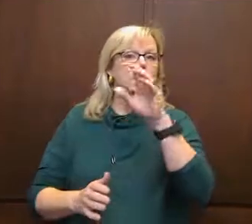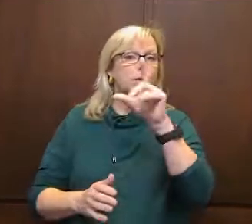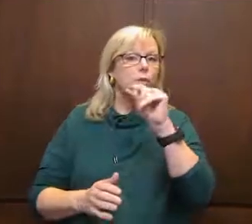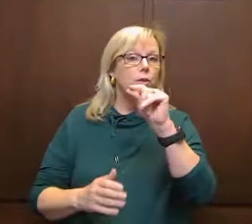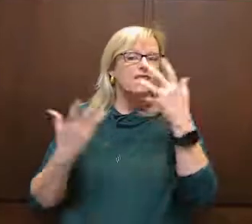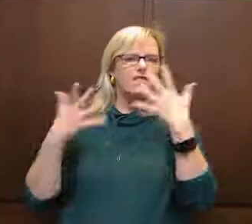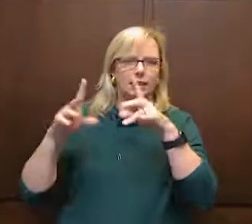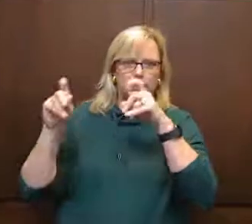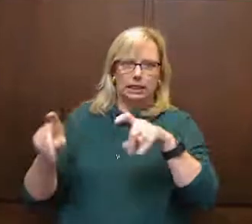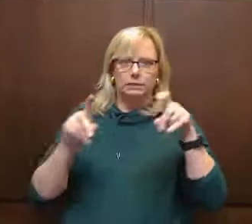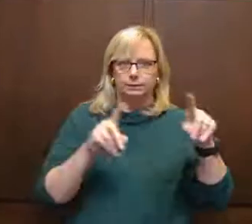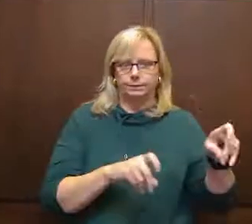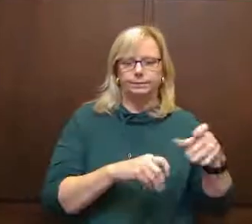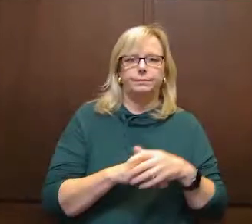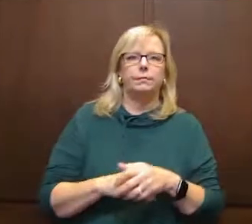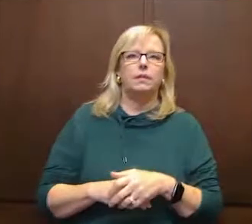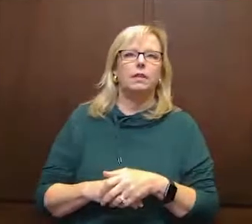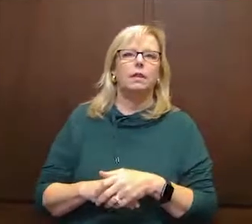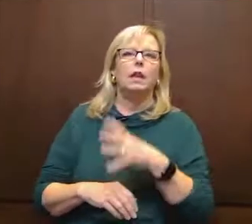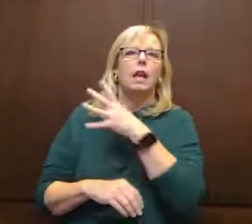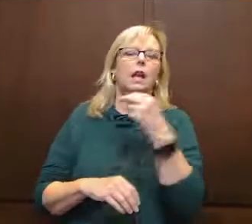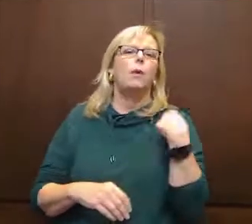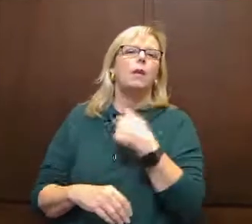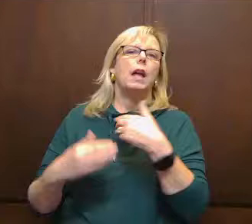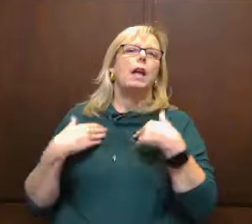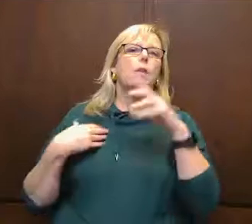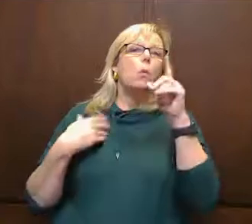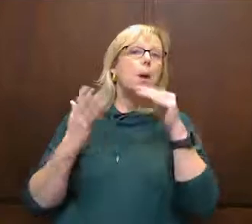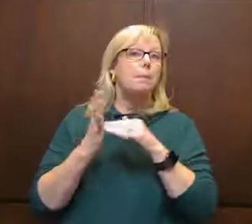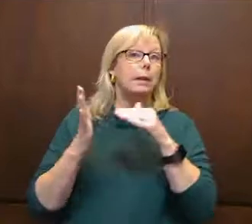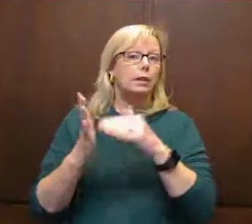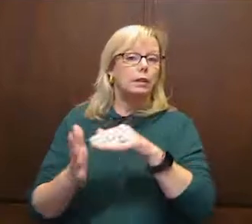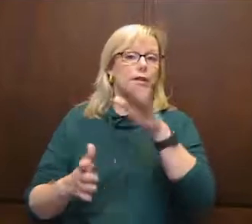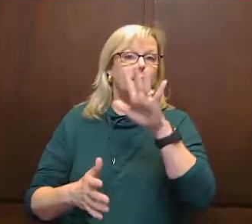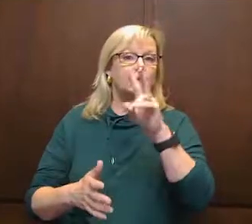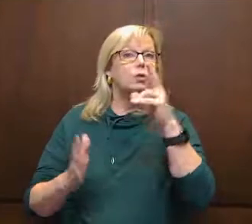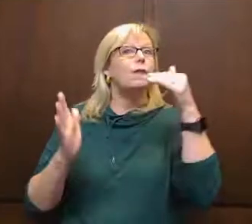14,457,620 have been tested. And we have